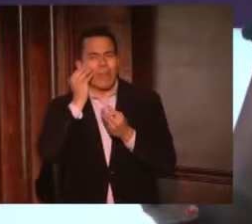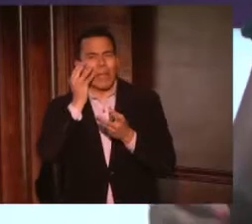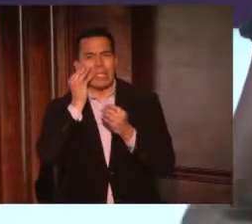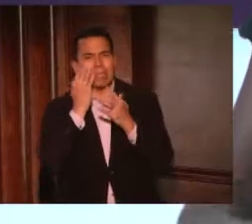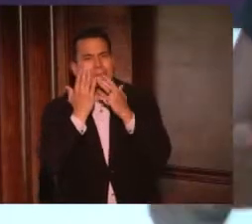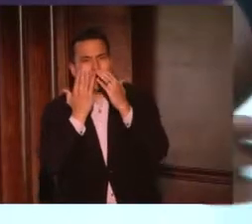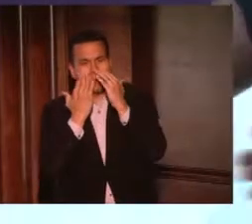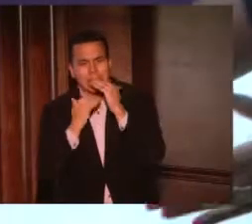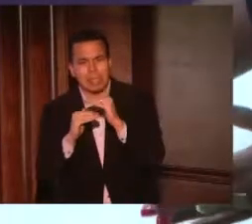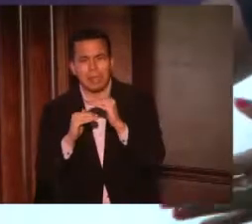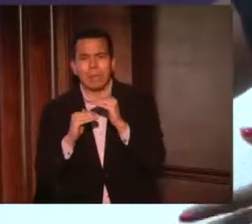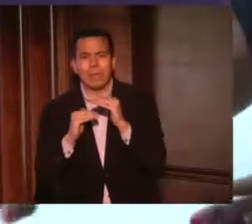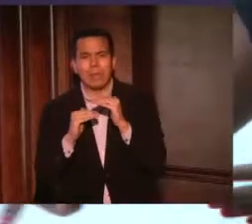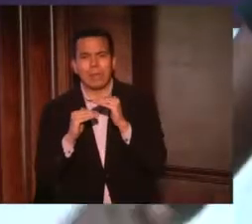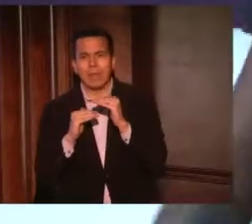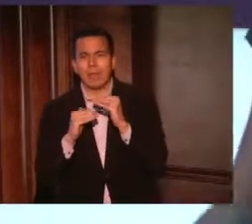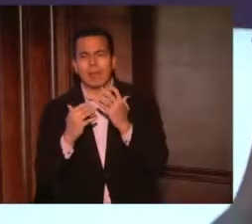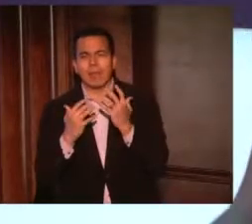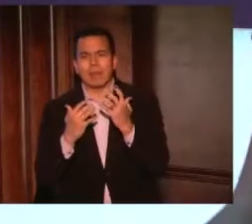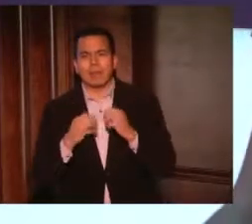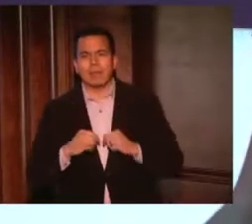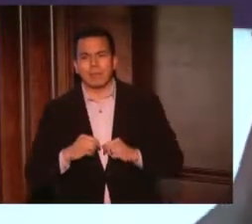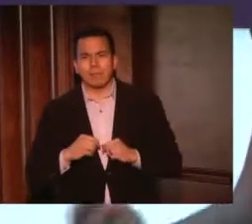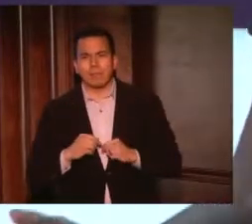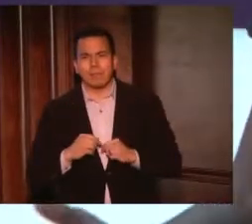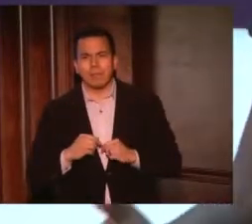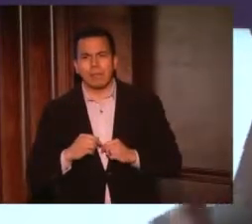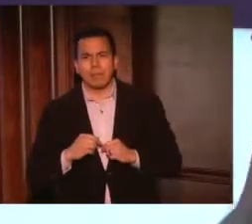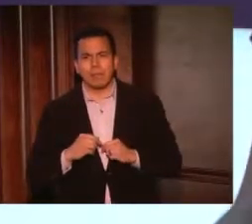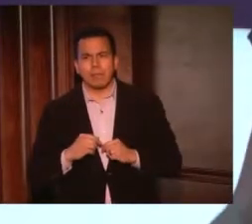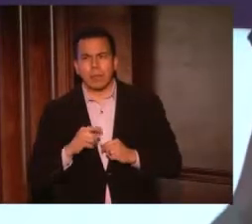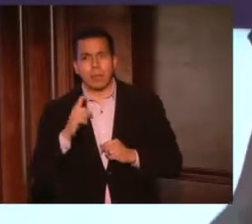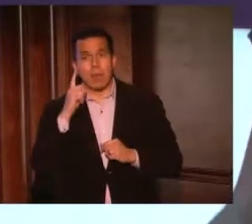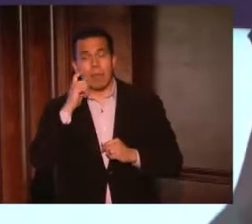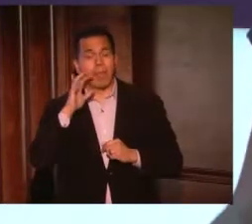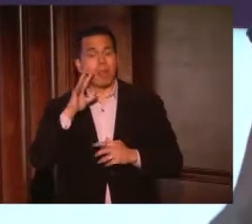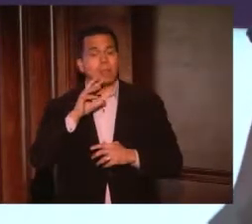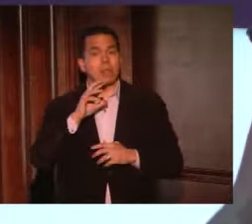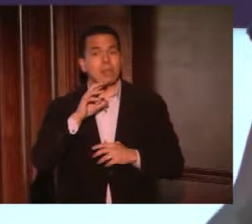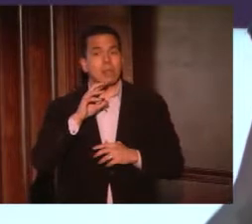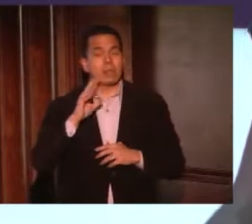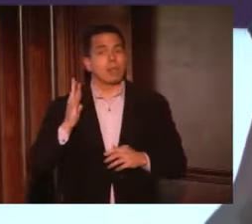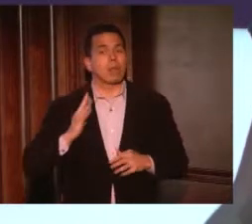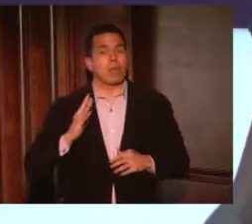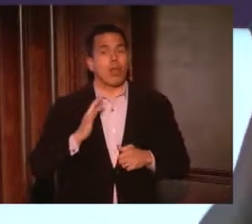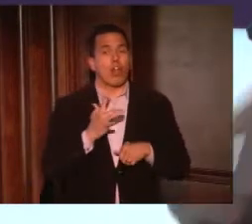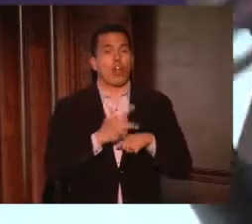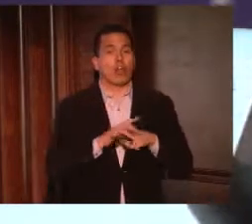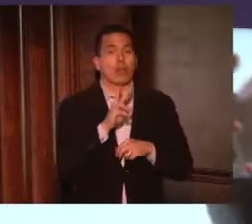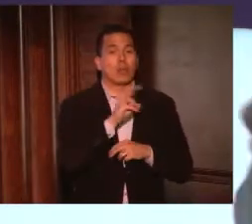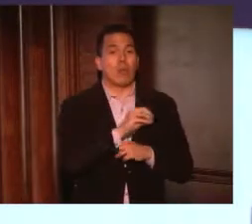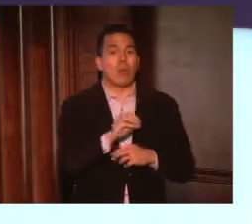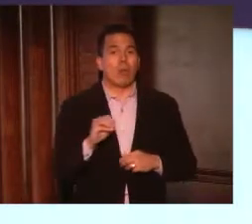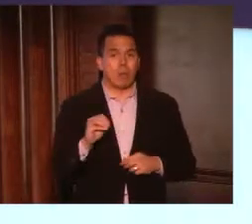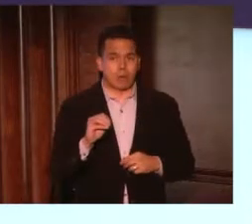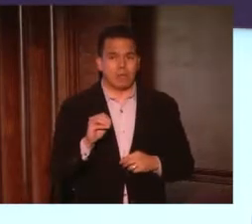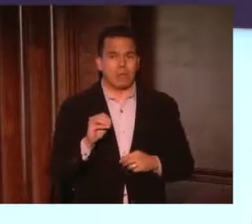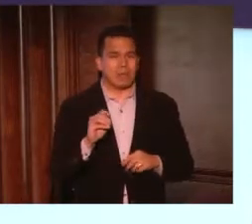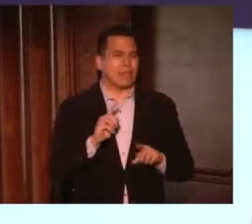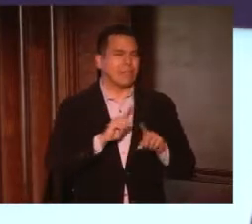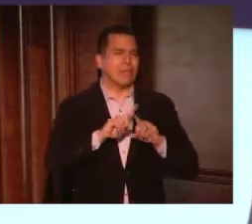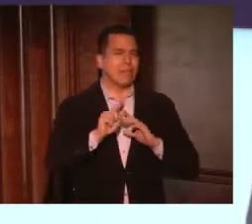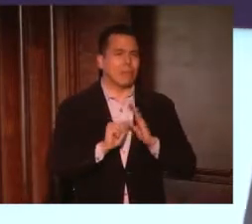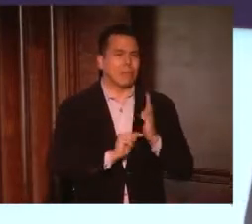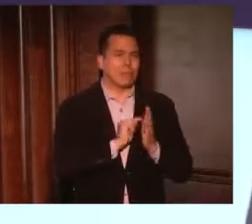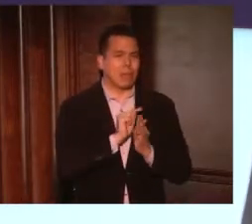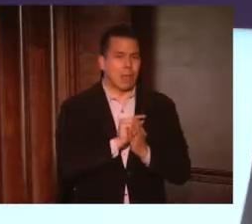of ignorance, especially back at that time, which was the early 2000s, then it was seen from a very